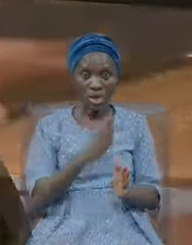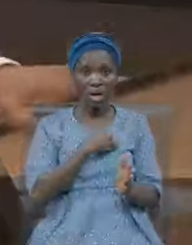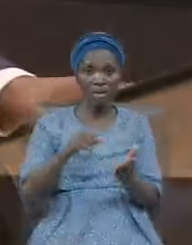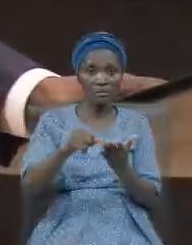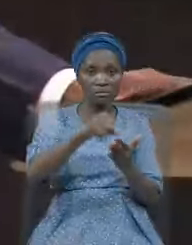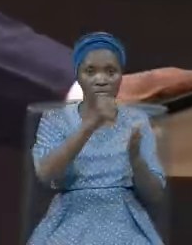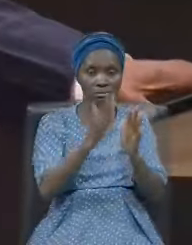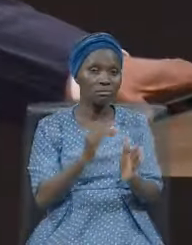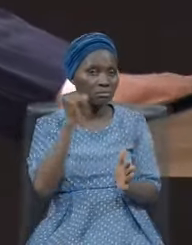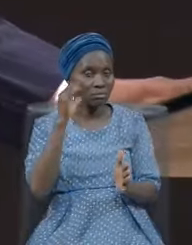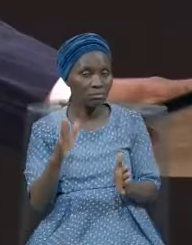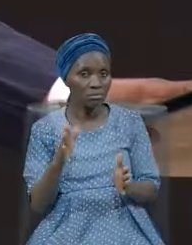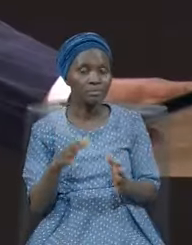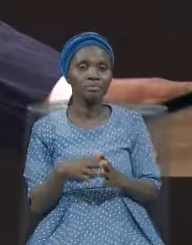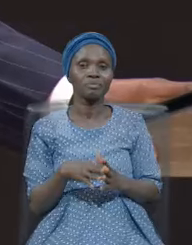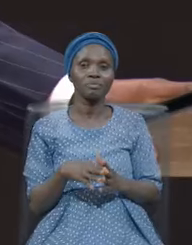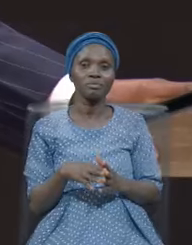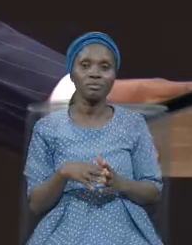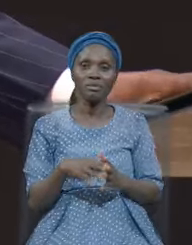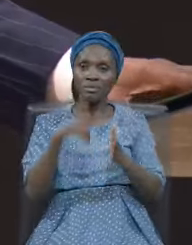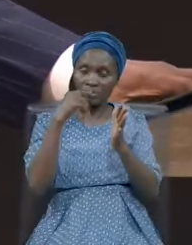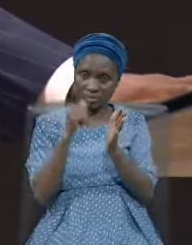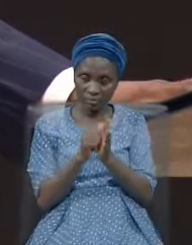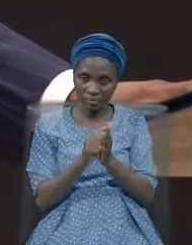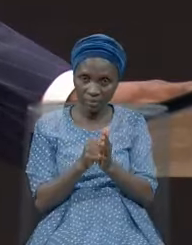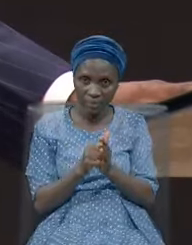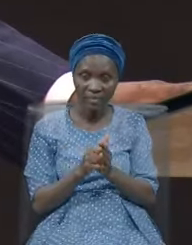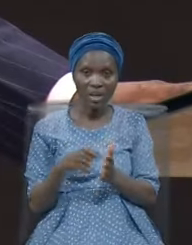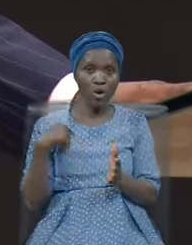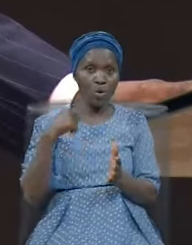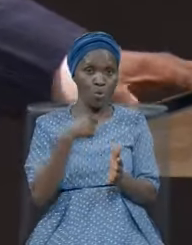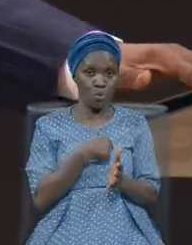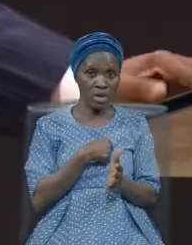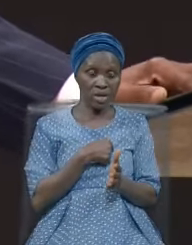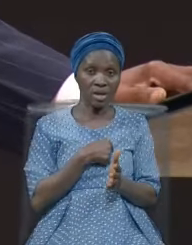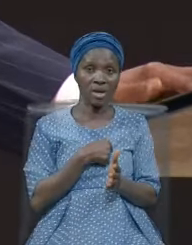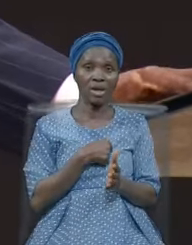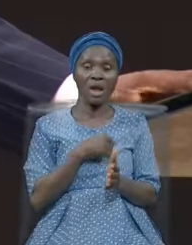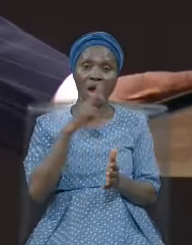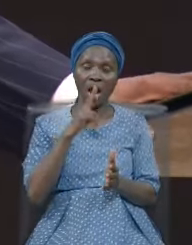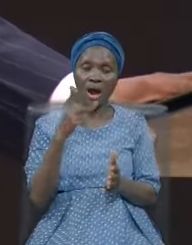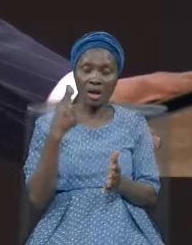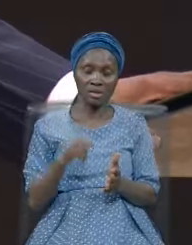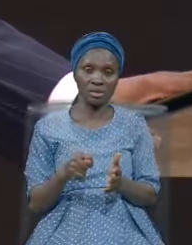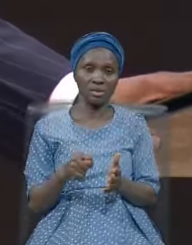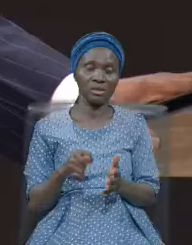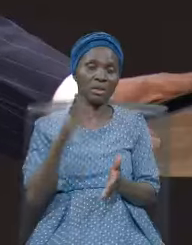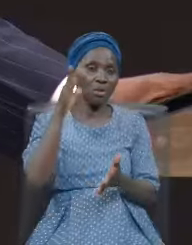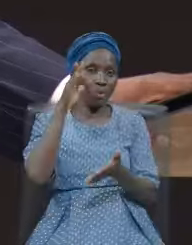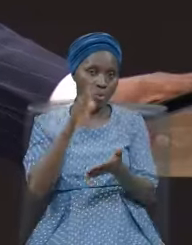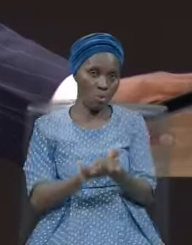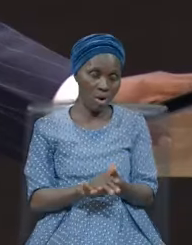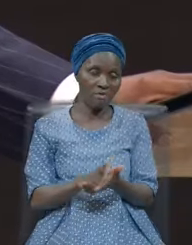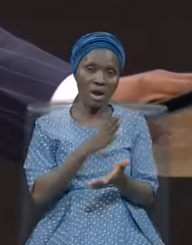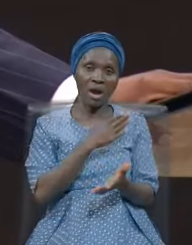He is the bridegroom. And Christ shed his blood and paid